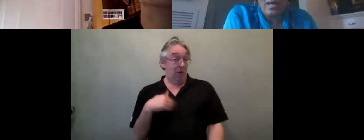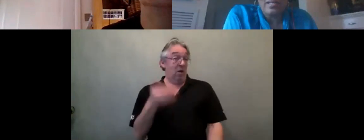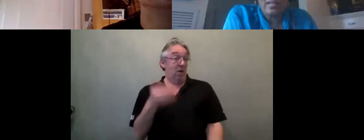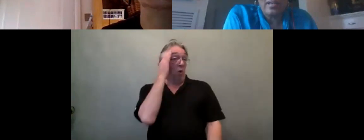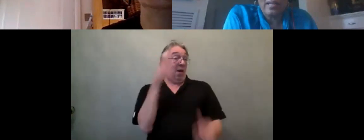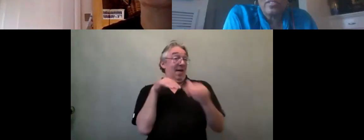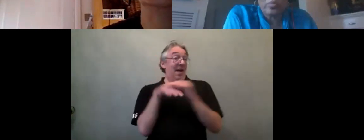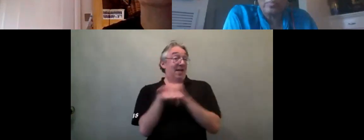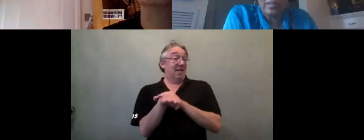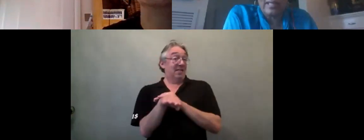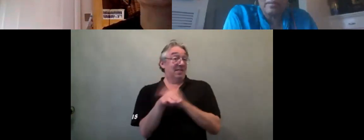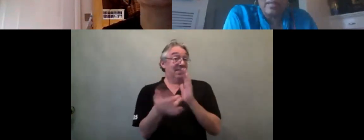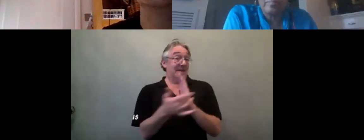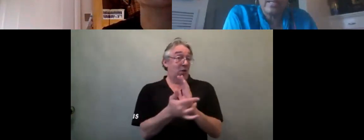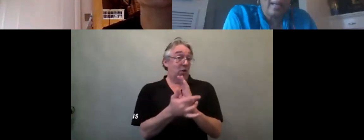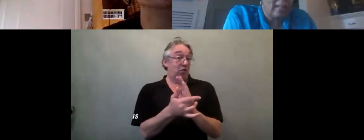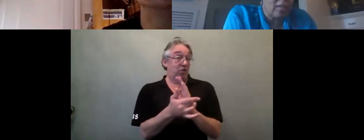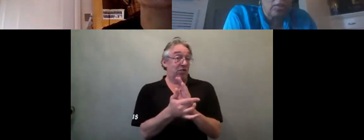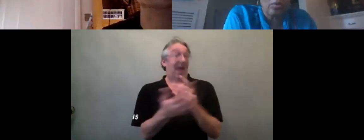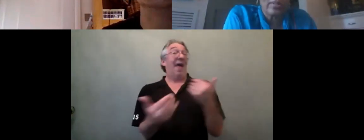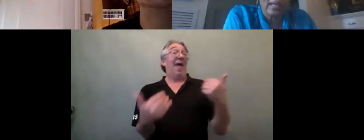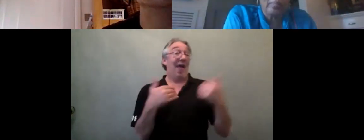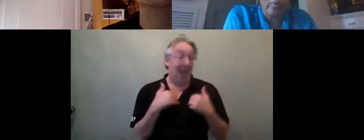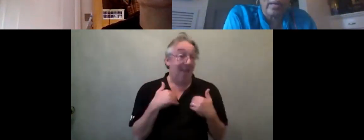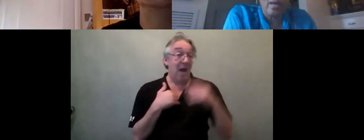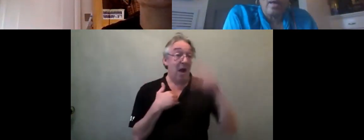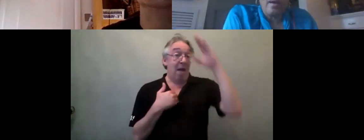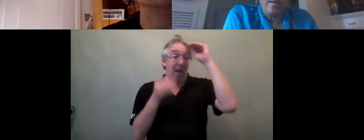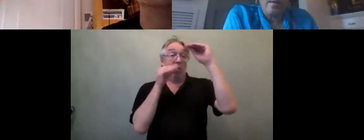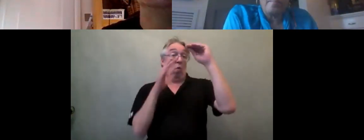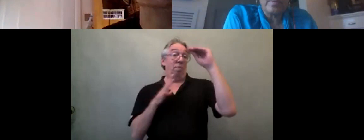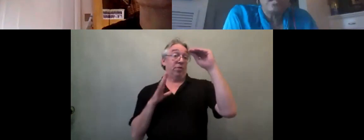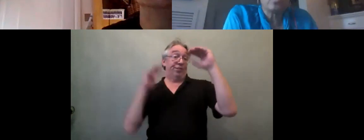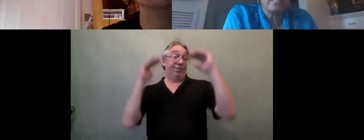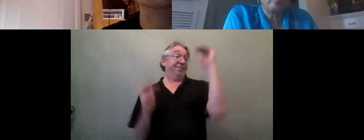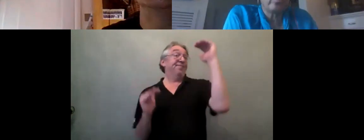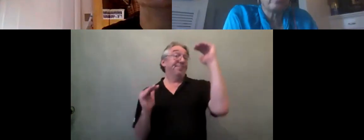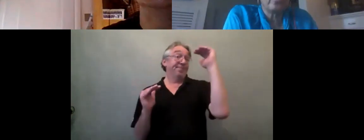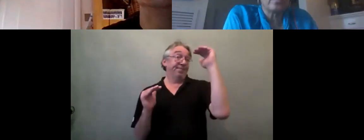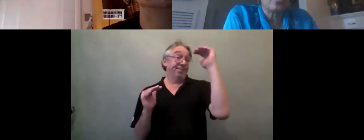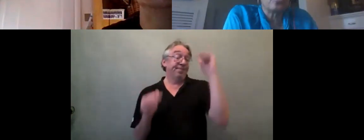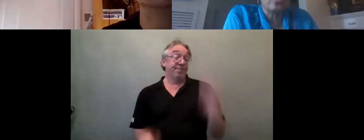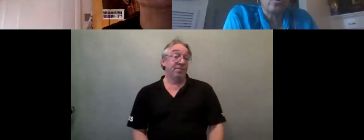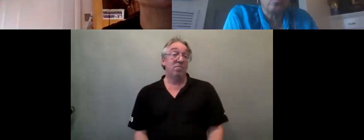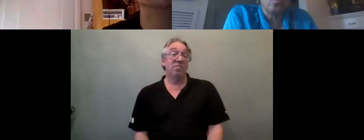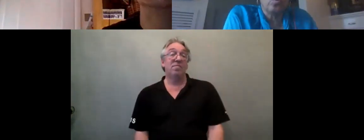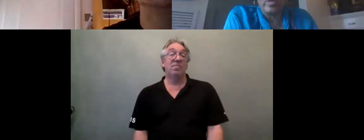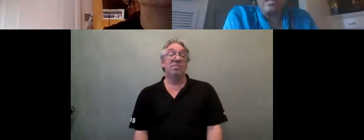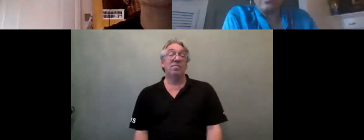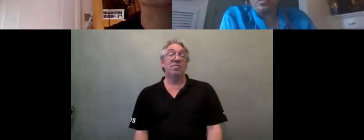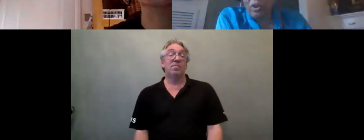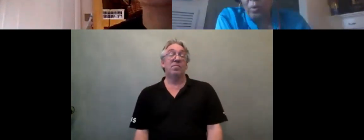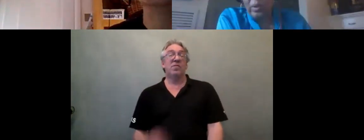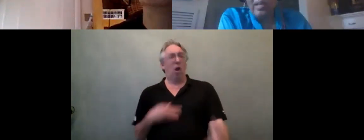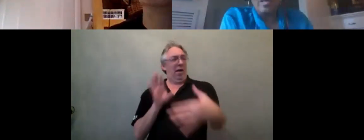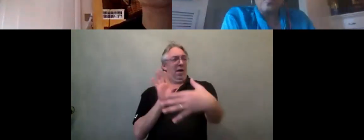And I just want to put that out there. But I think to your second point, it's really important for us to know what we